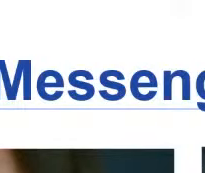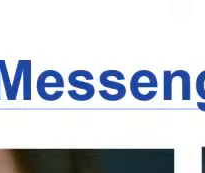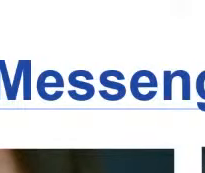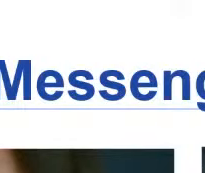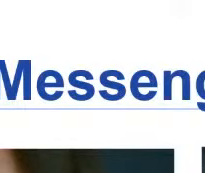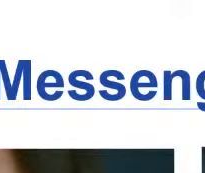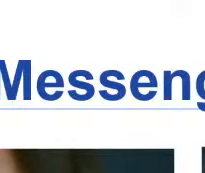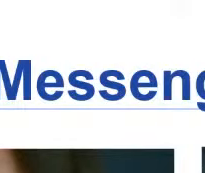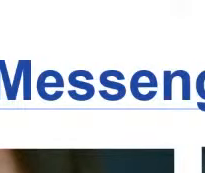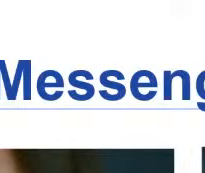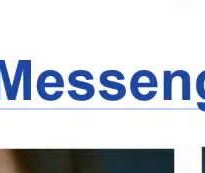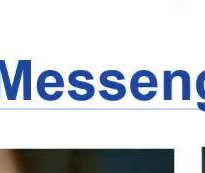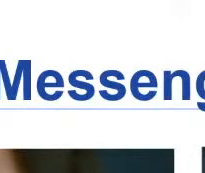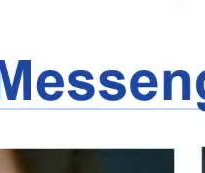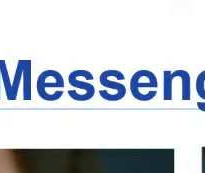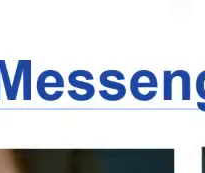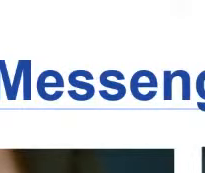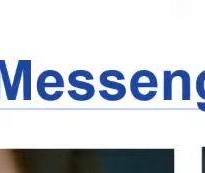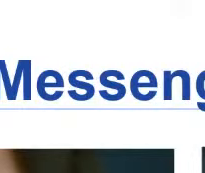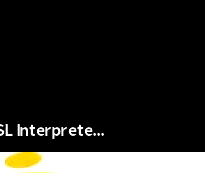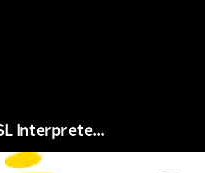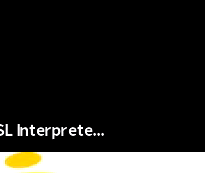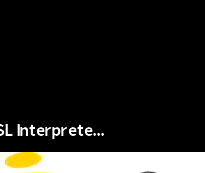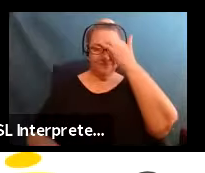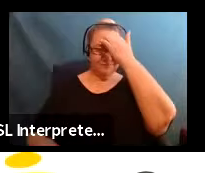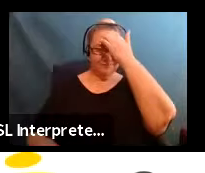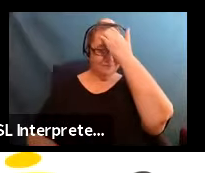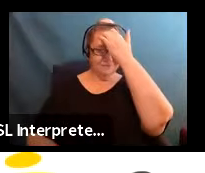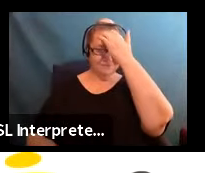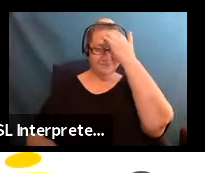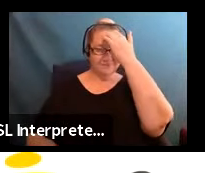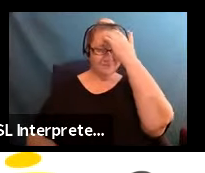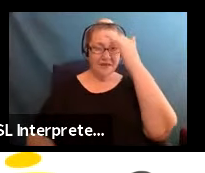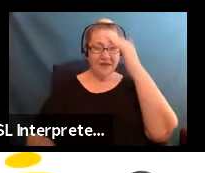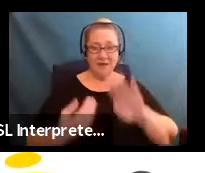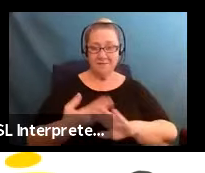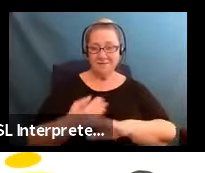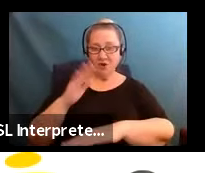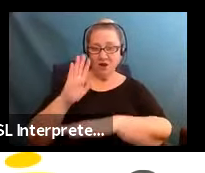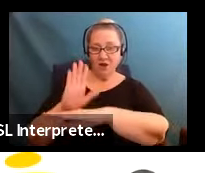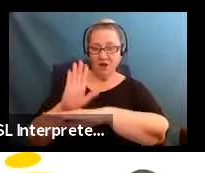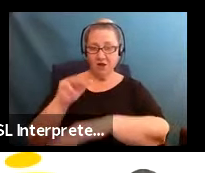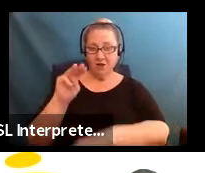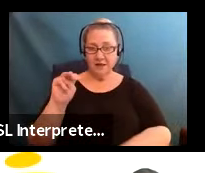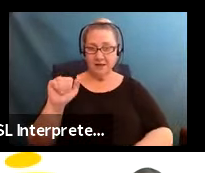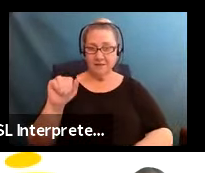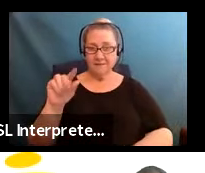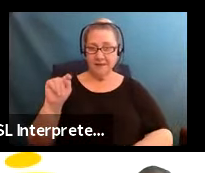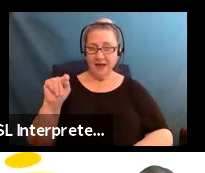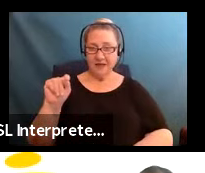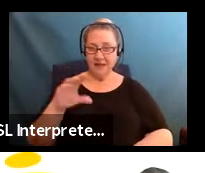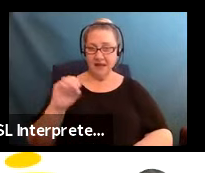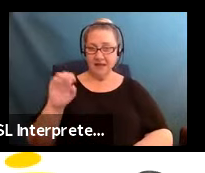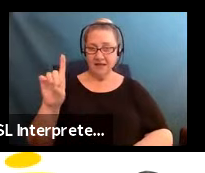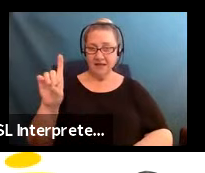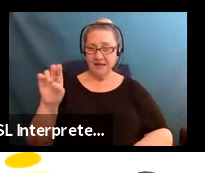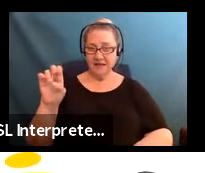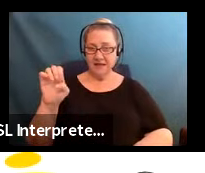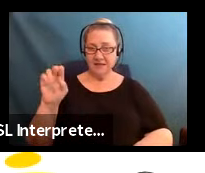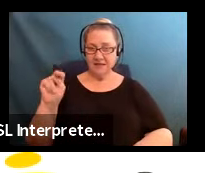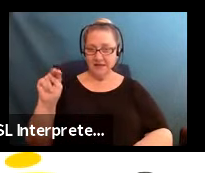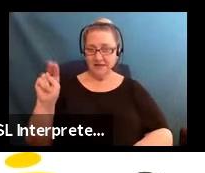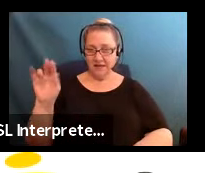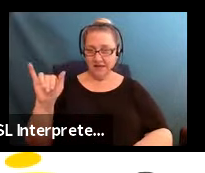Okay, so let's get started here. I think before I call on Matt and Denny, you'll be first, but I want to ask Diana put